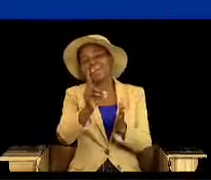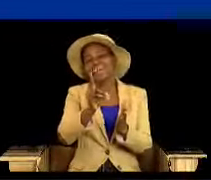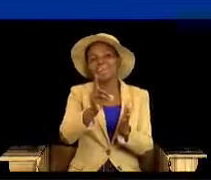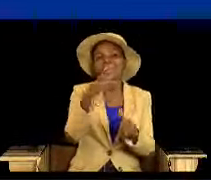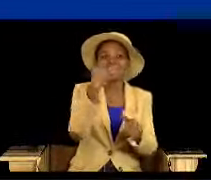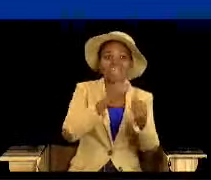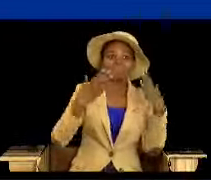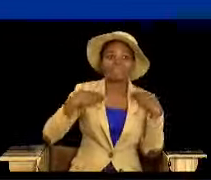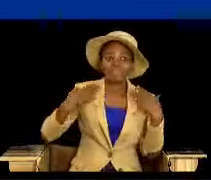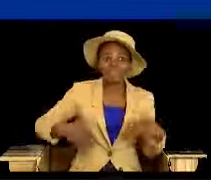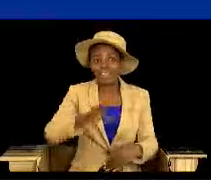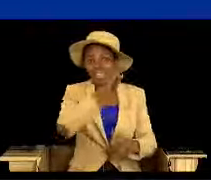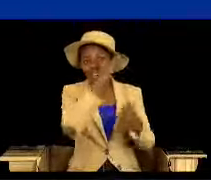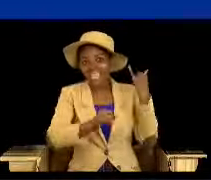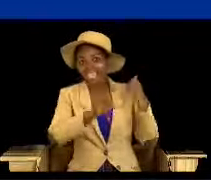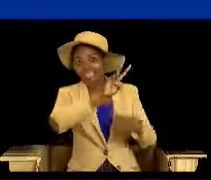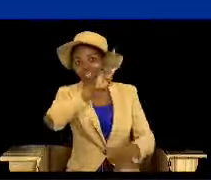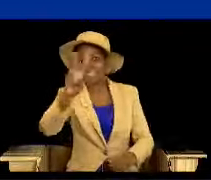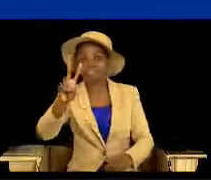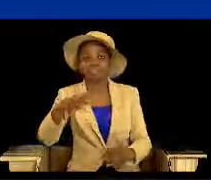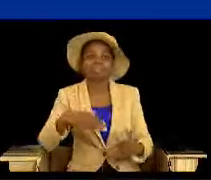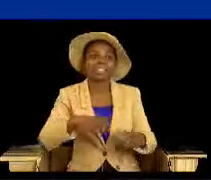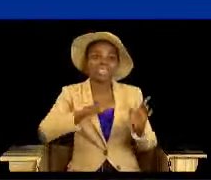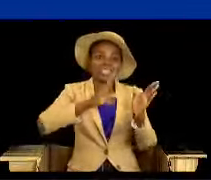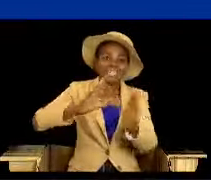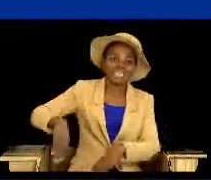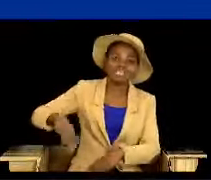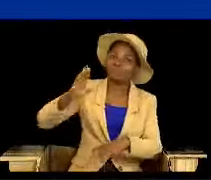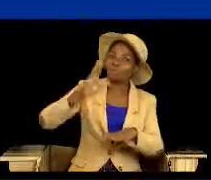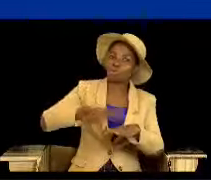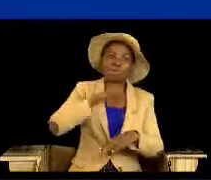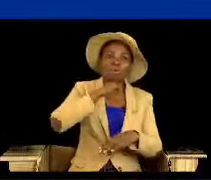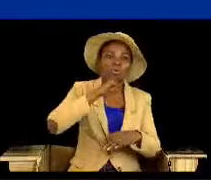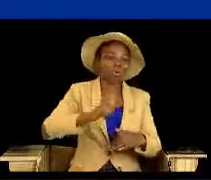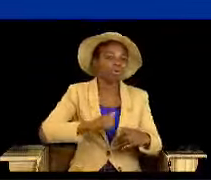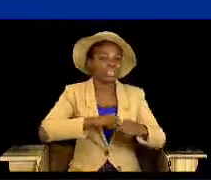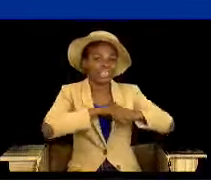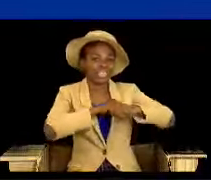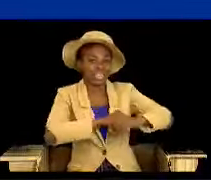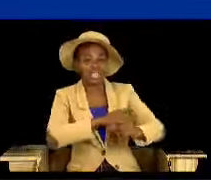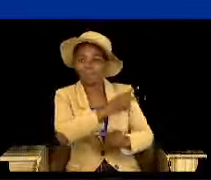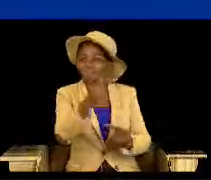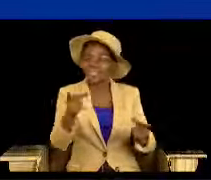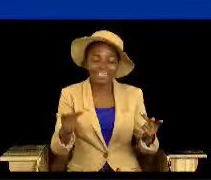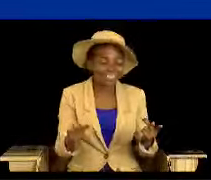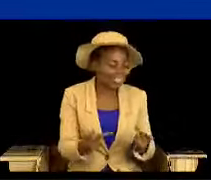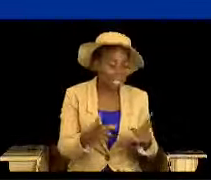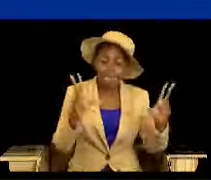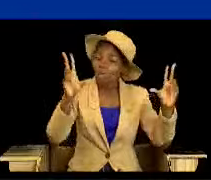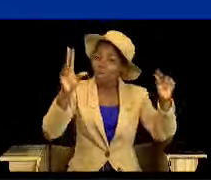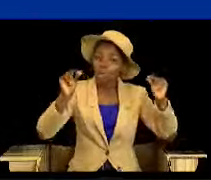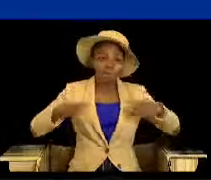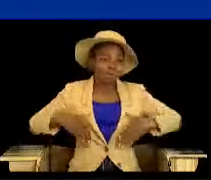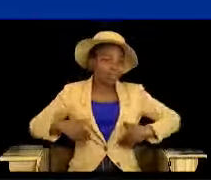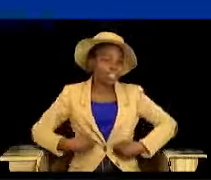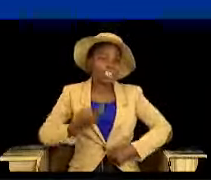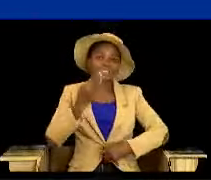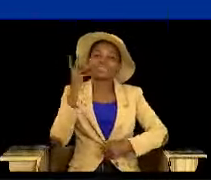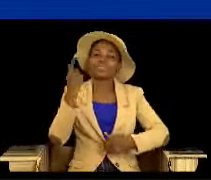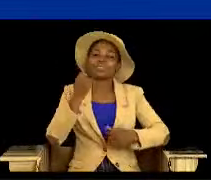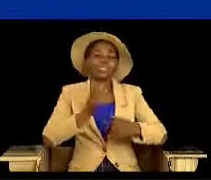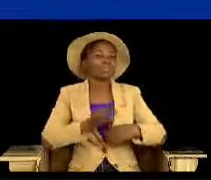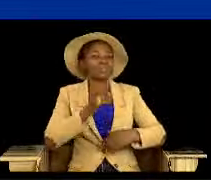everybody last verse God andness for